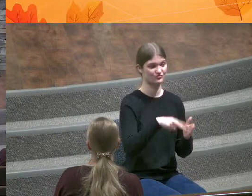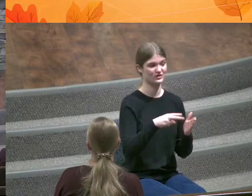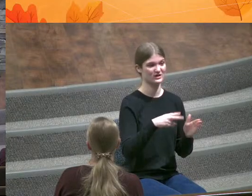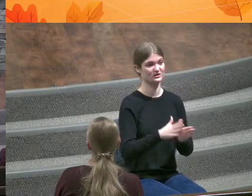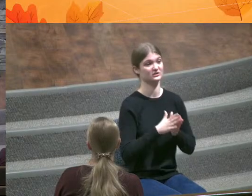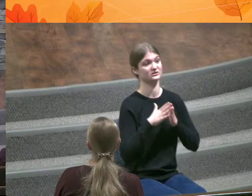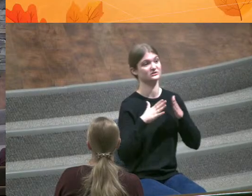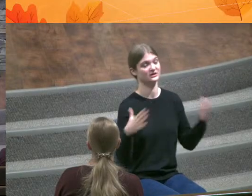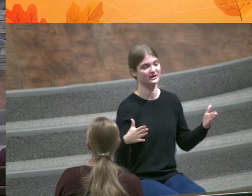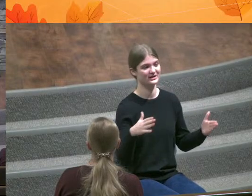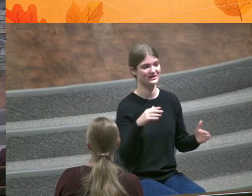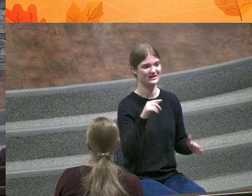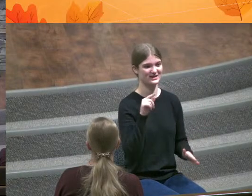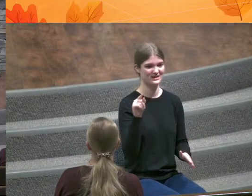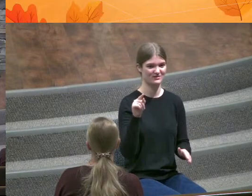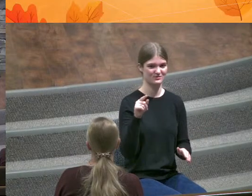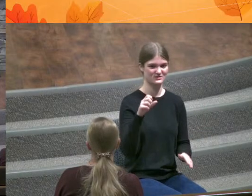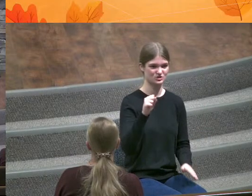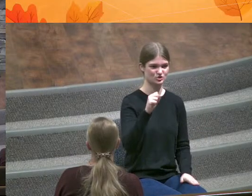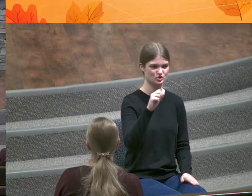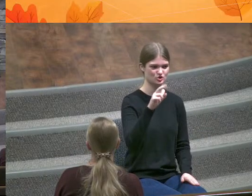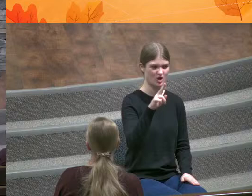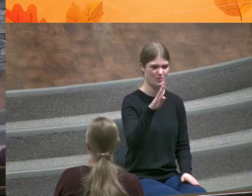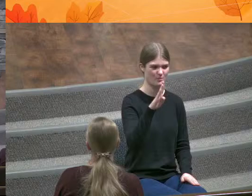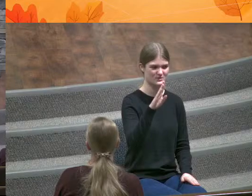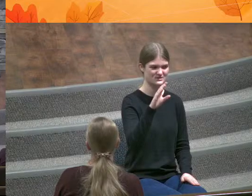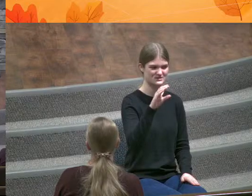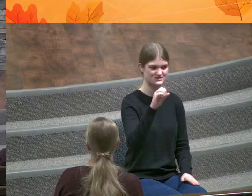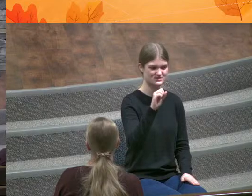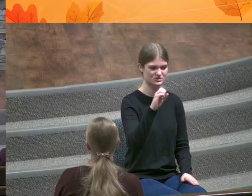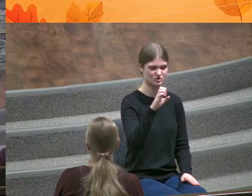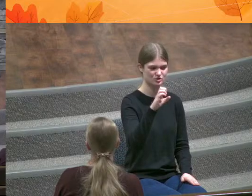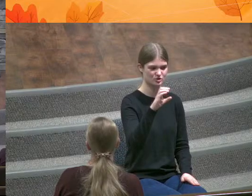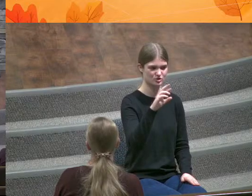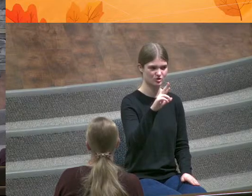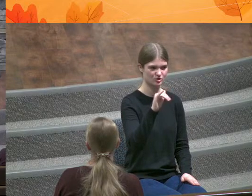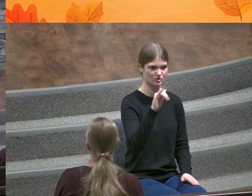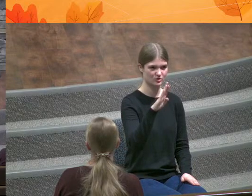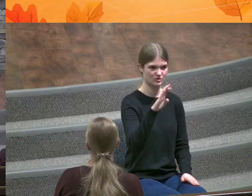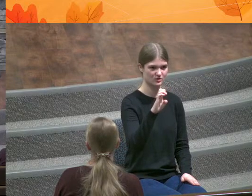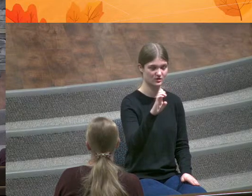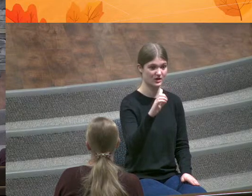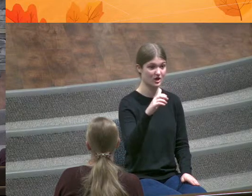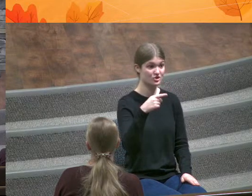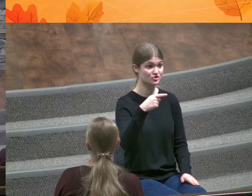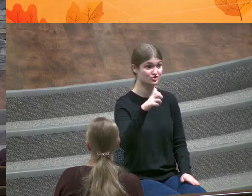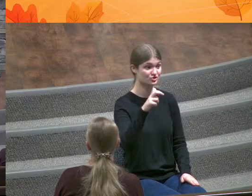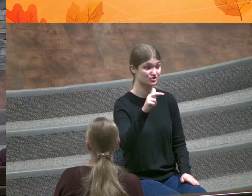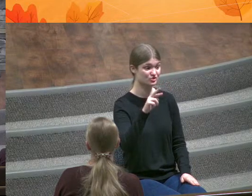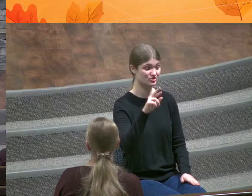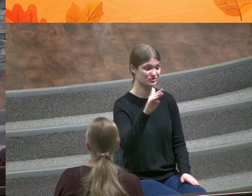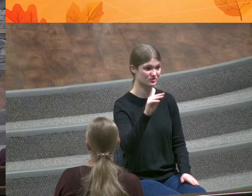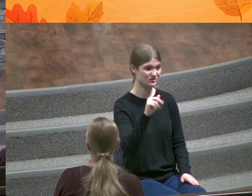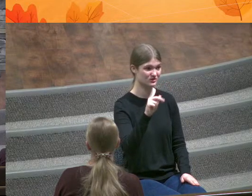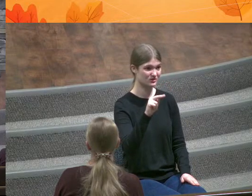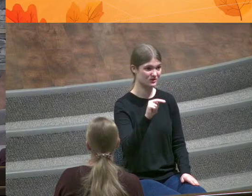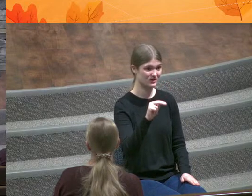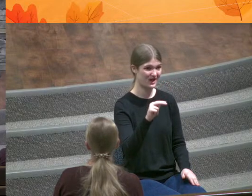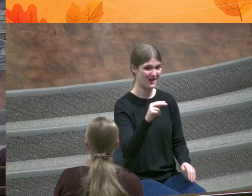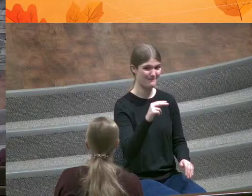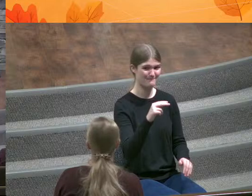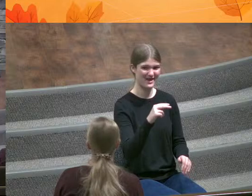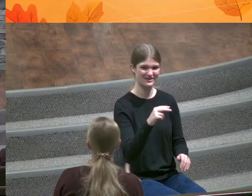subscribe to all kinds of things. Journal of the American Medical Association was always stacked up on his dining room